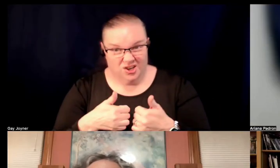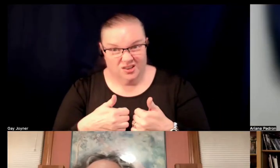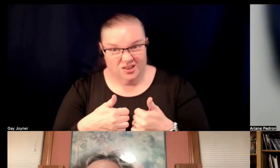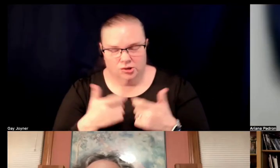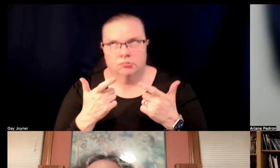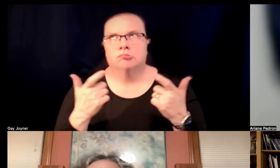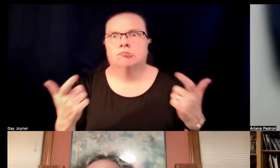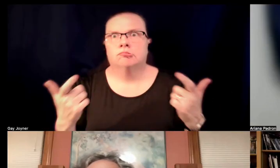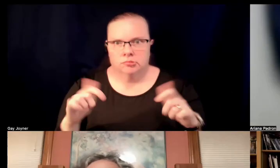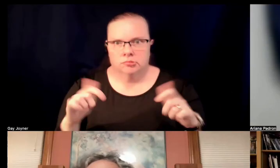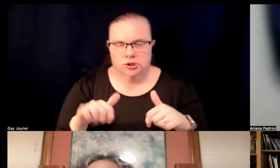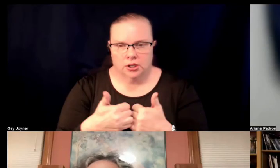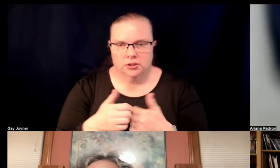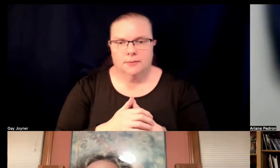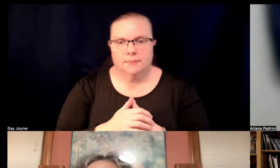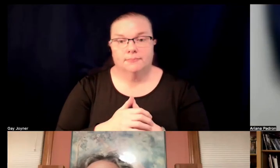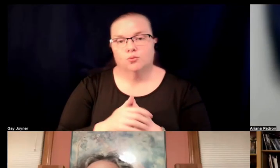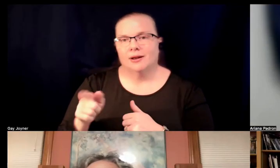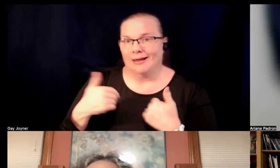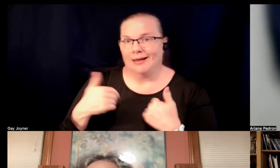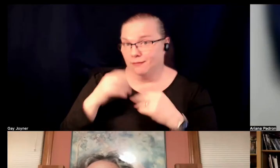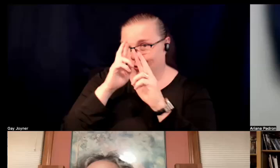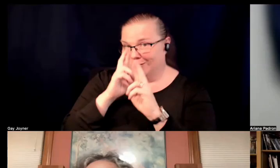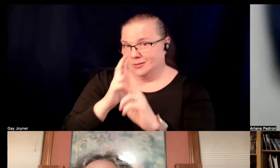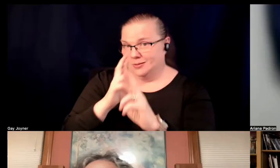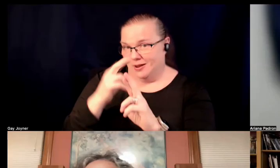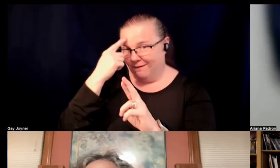challenge. I have so much respect to watercolor artists because